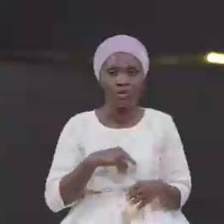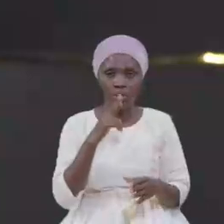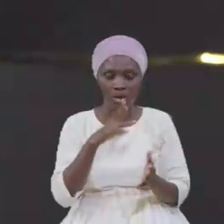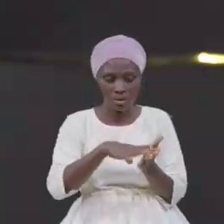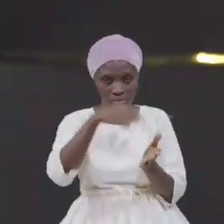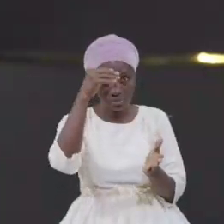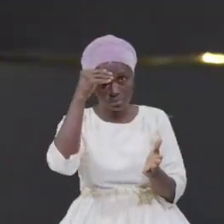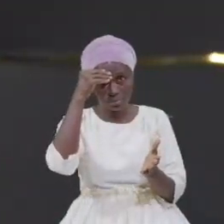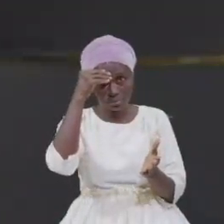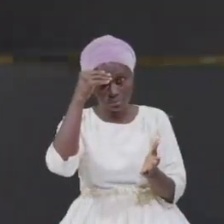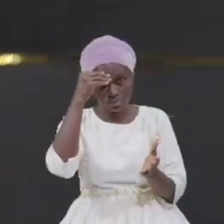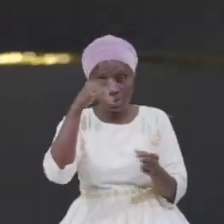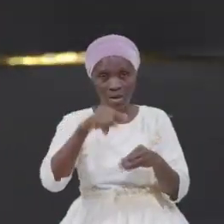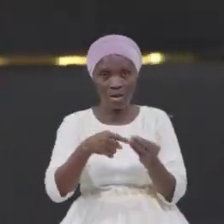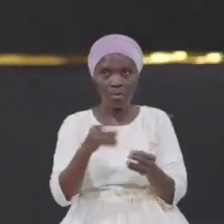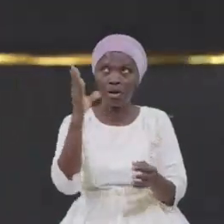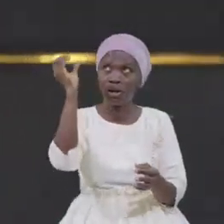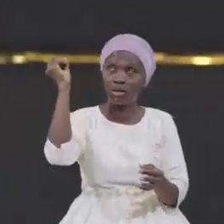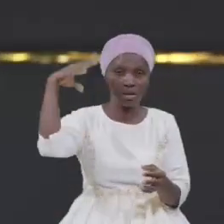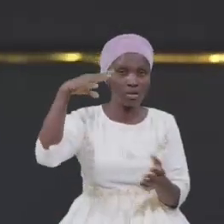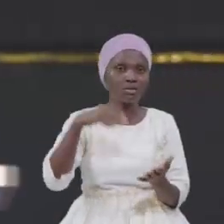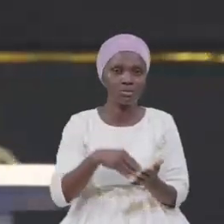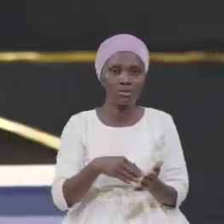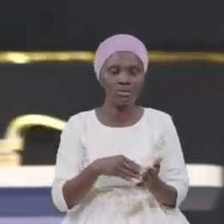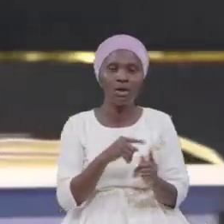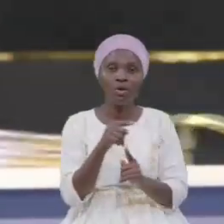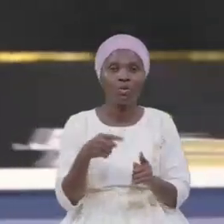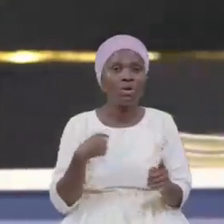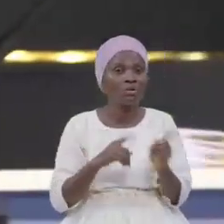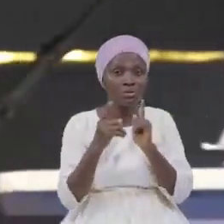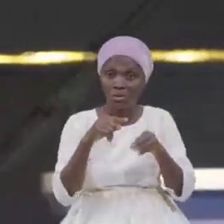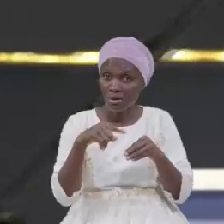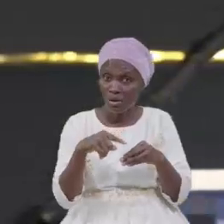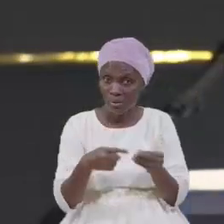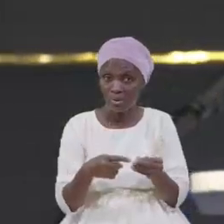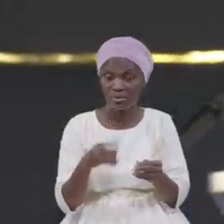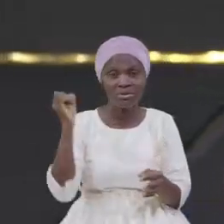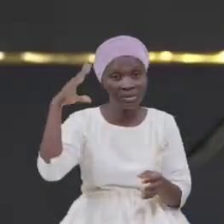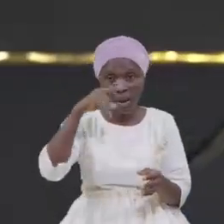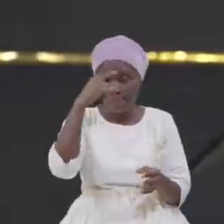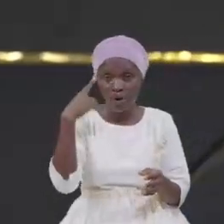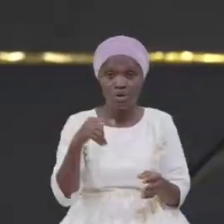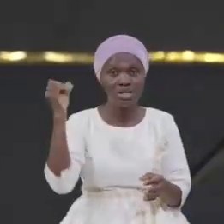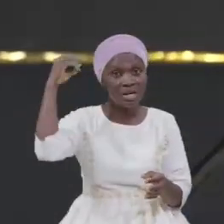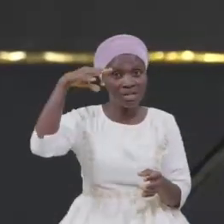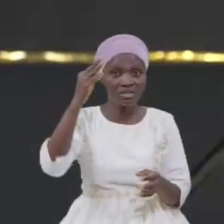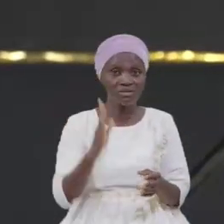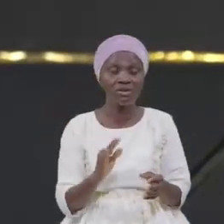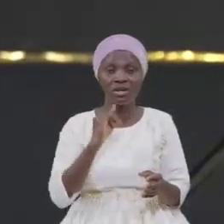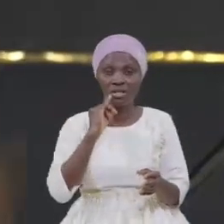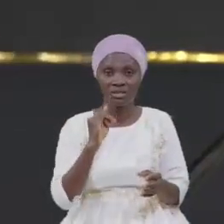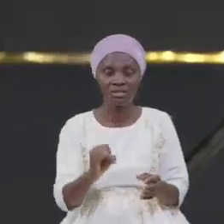grace again. What when you talk of grace? Because the grace of God is